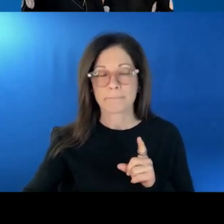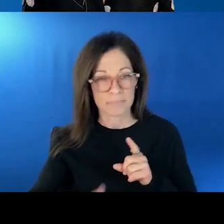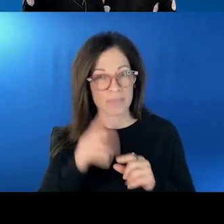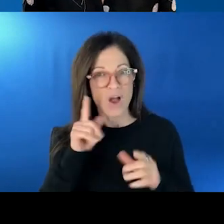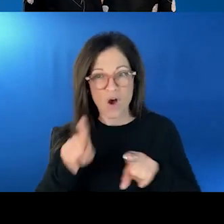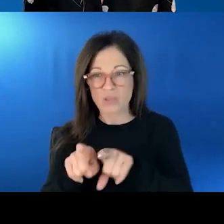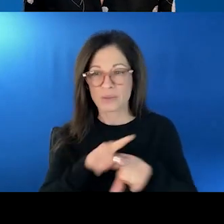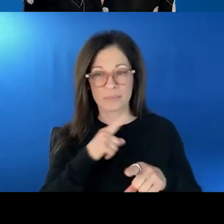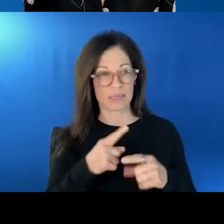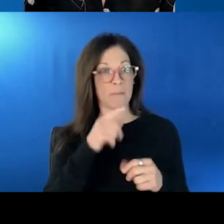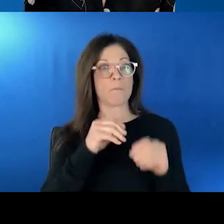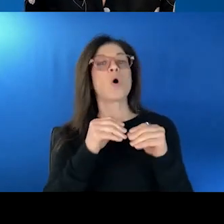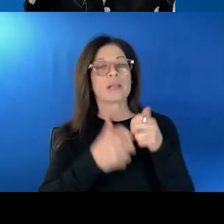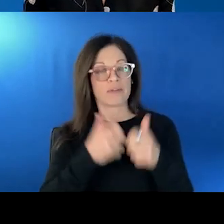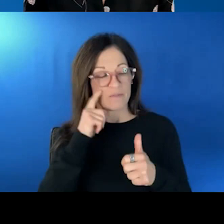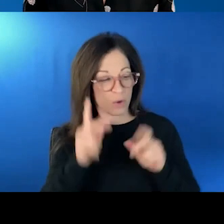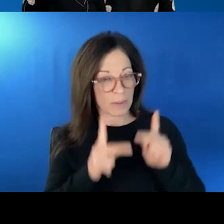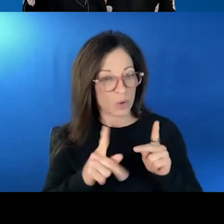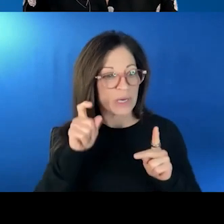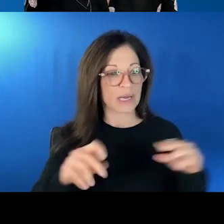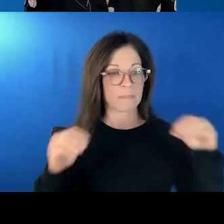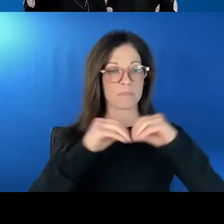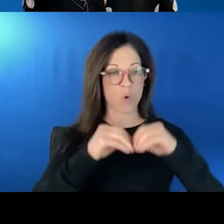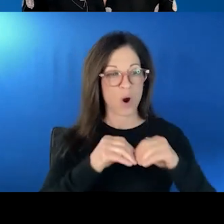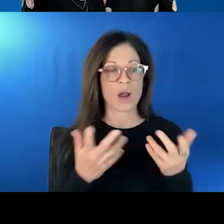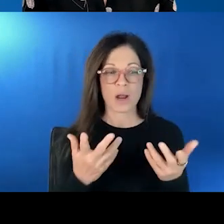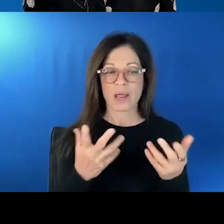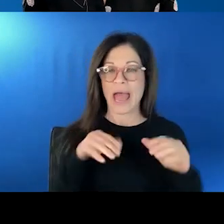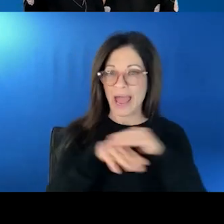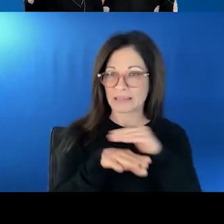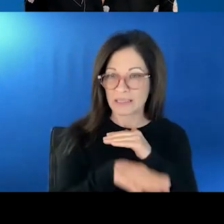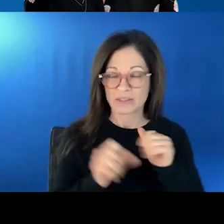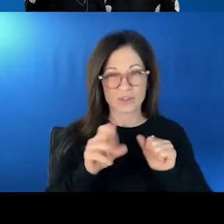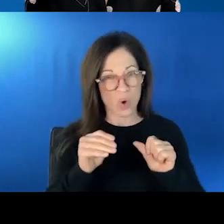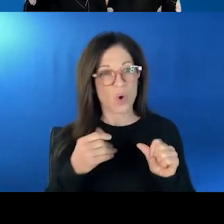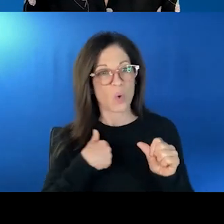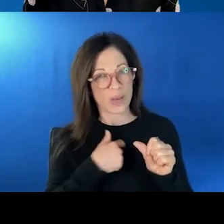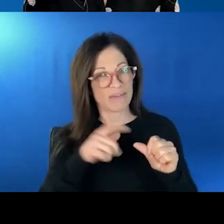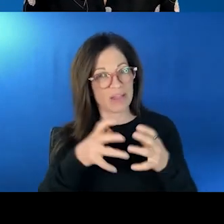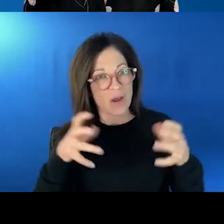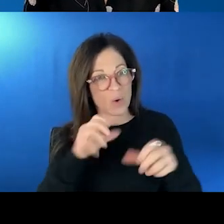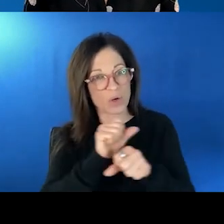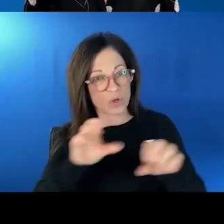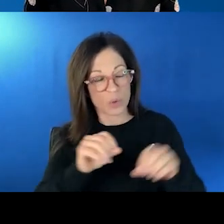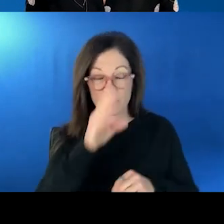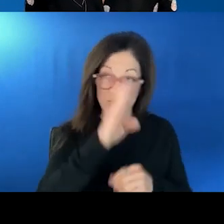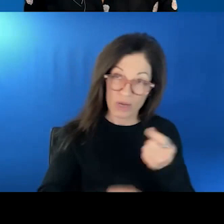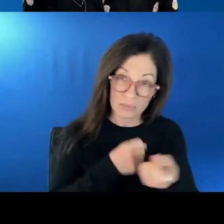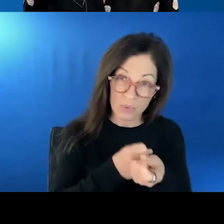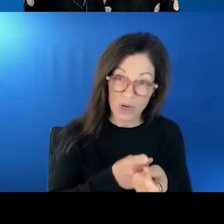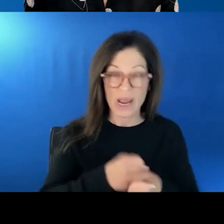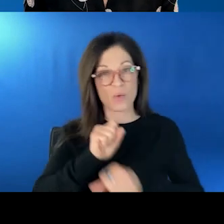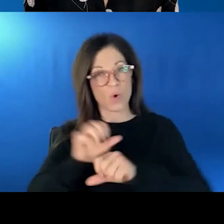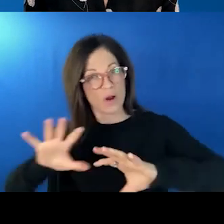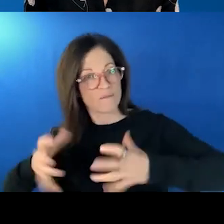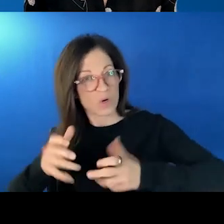condition and may require some additional supports. And so we've got work to do in the direct support professional workforce area, but we